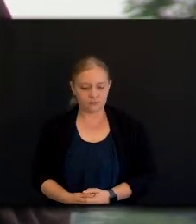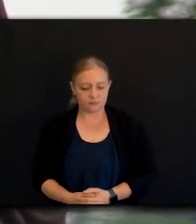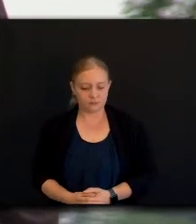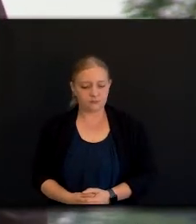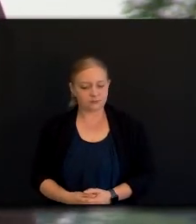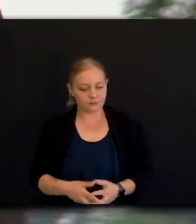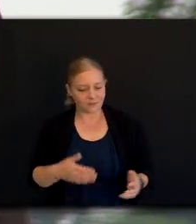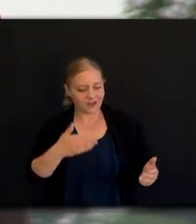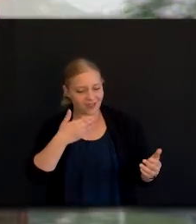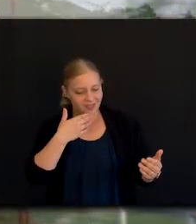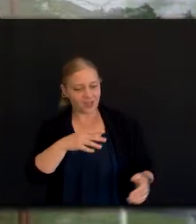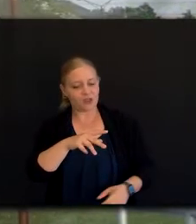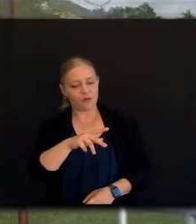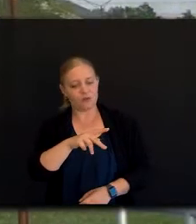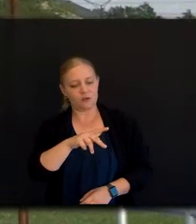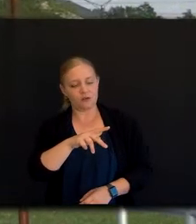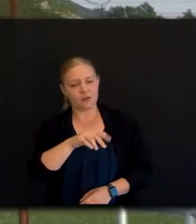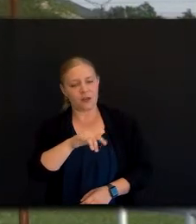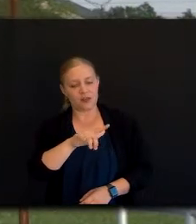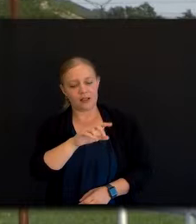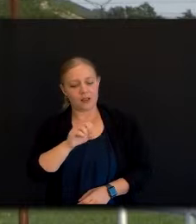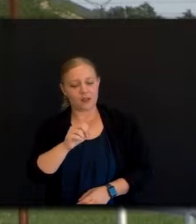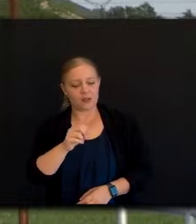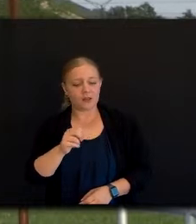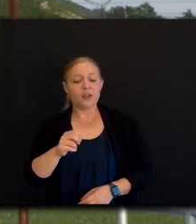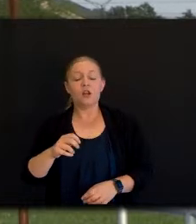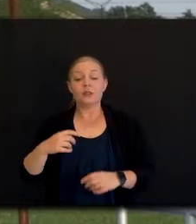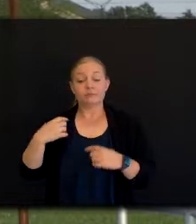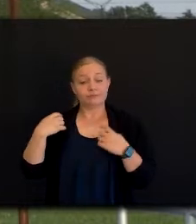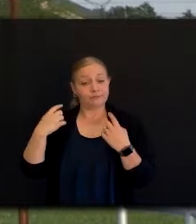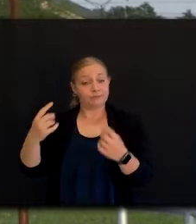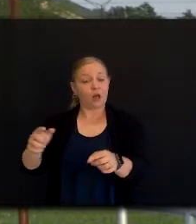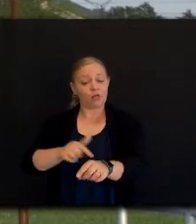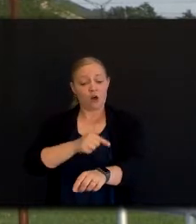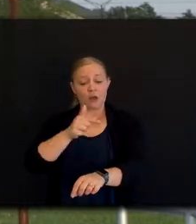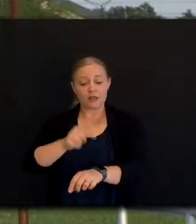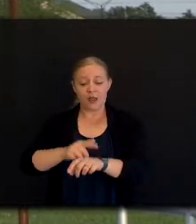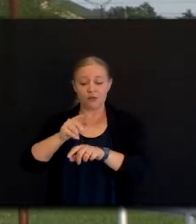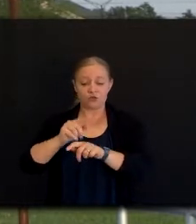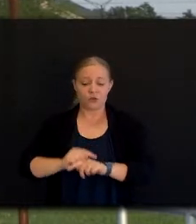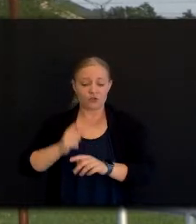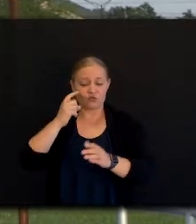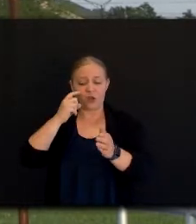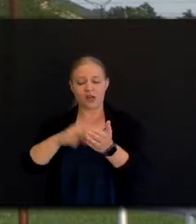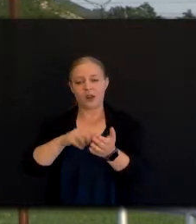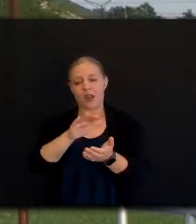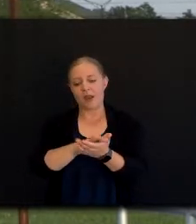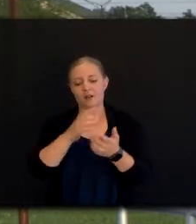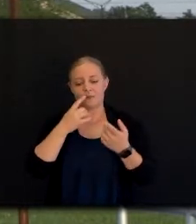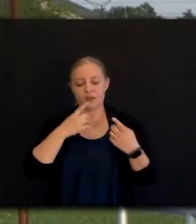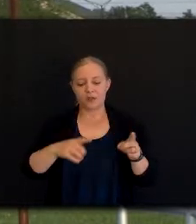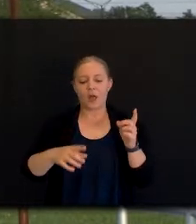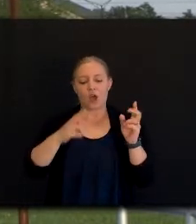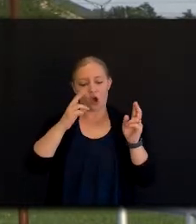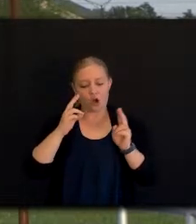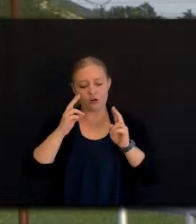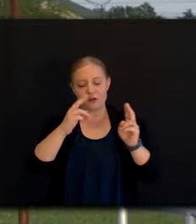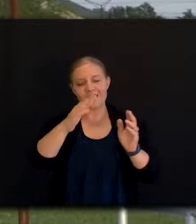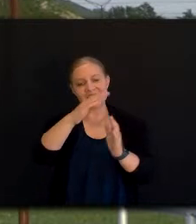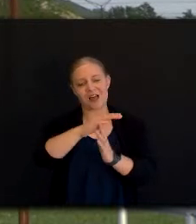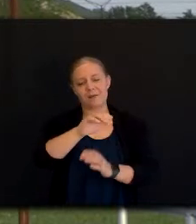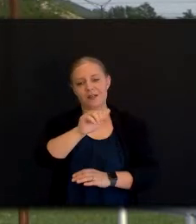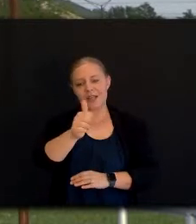Thank you, Kylie. It is a long-standing tradition to recognize academic excellence in each graduating class by honoring the top